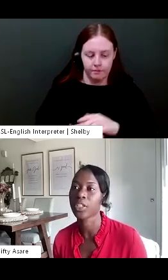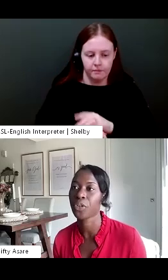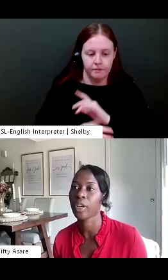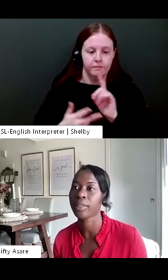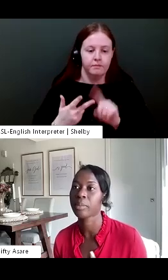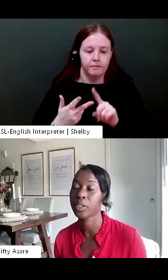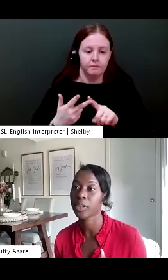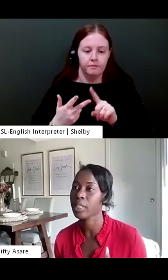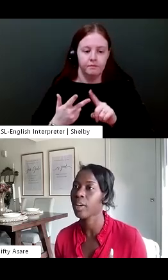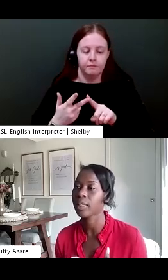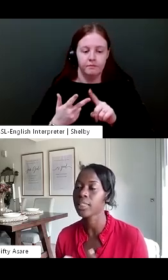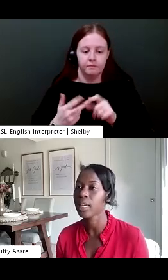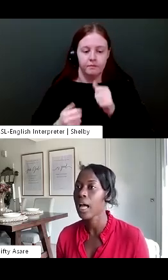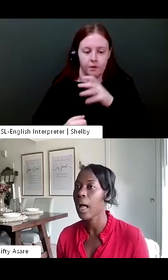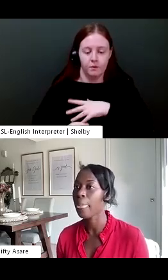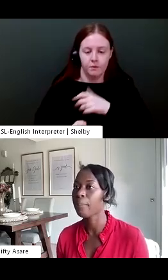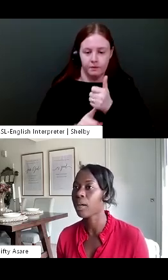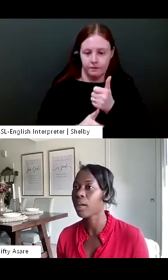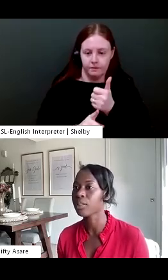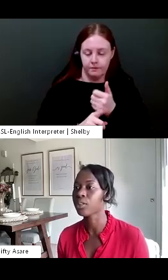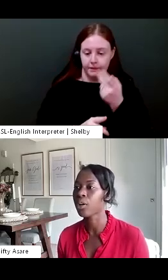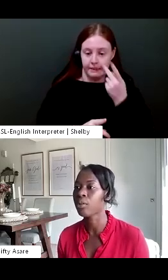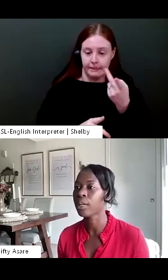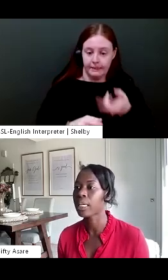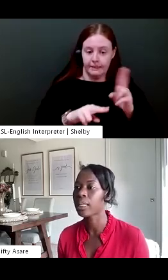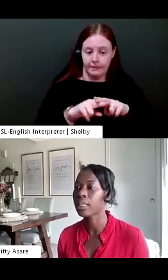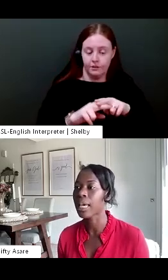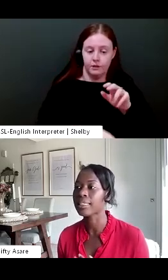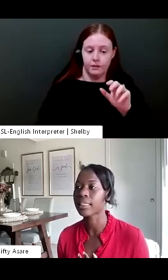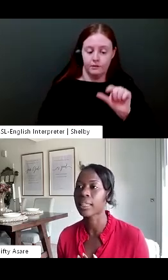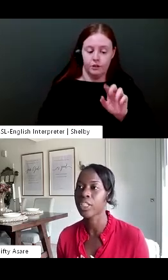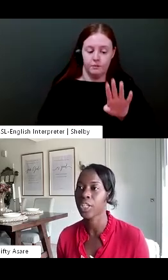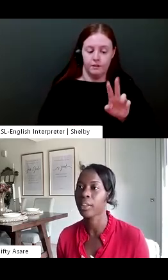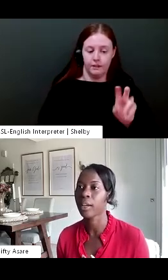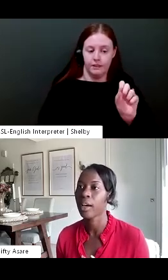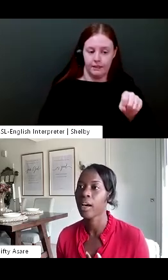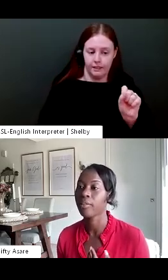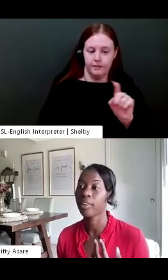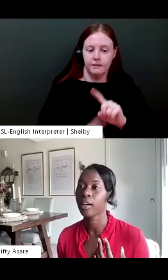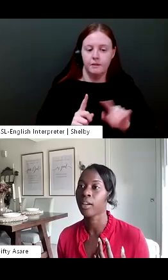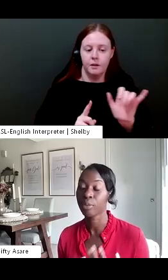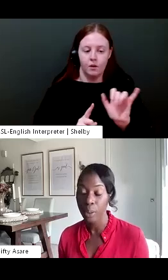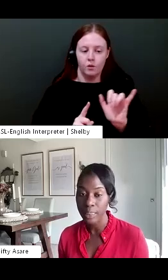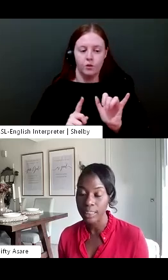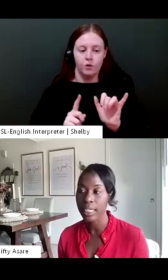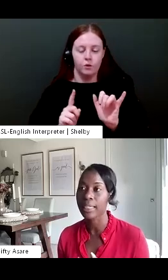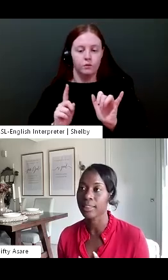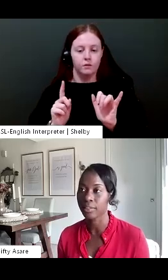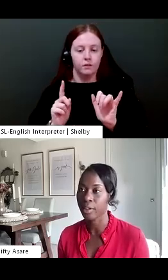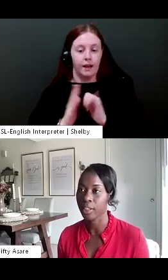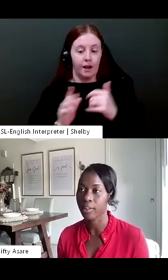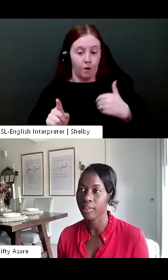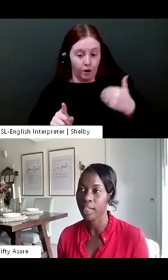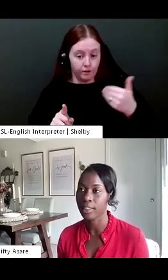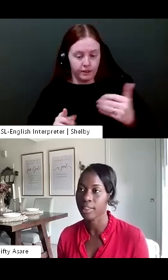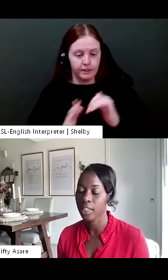of gender-based violence, but also in escalation of the frequency and the